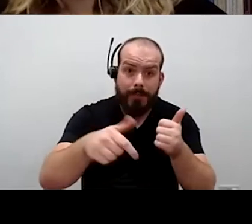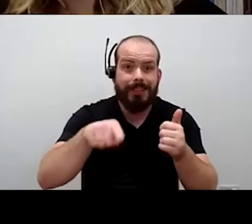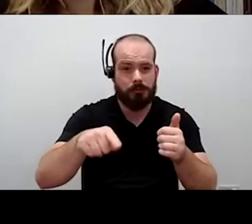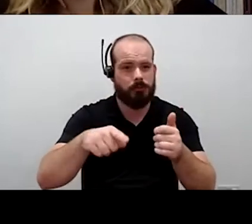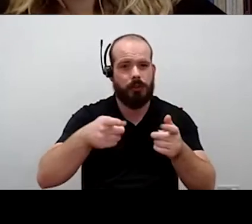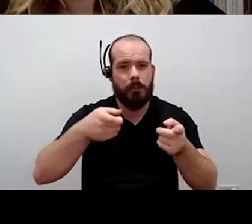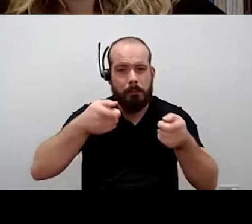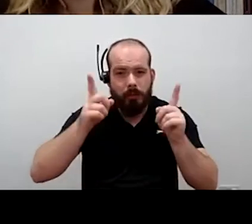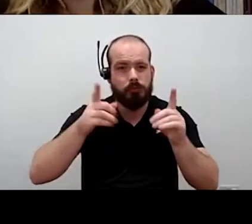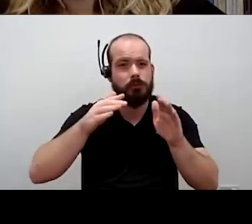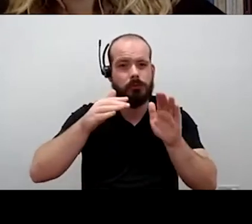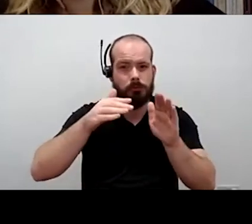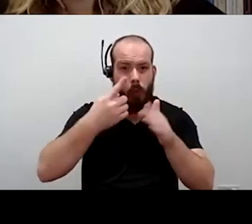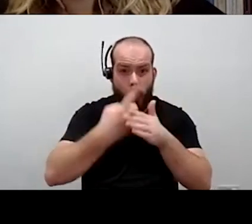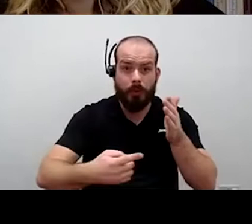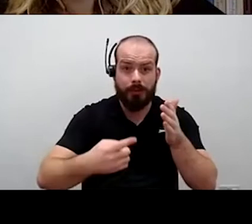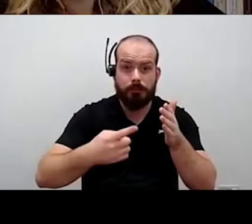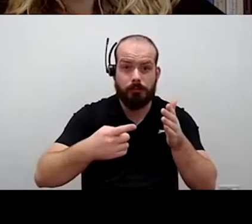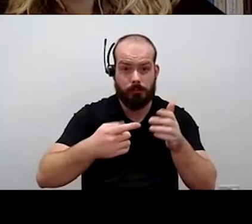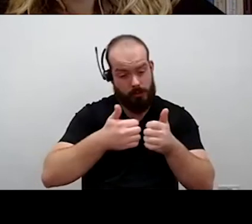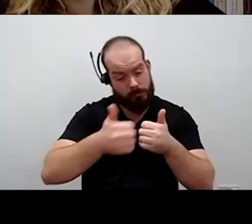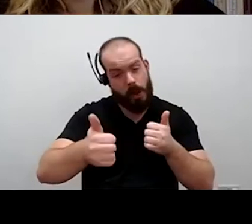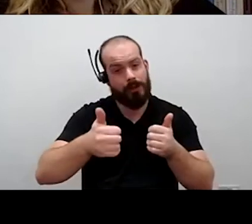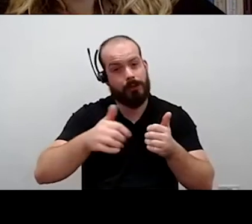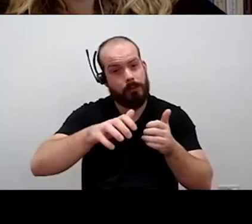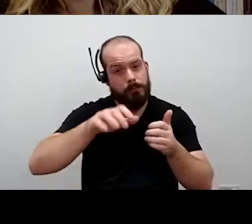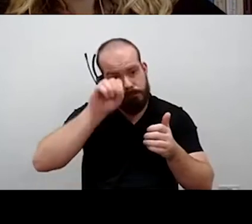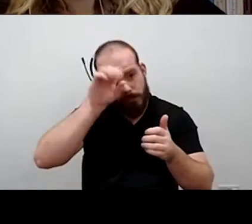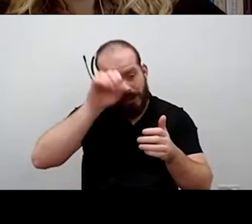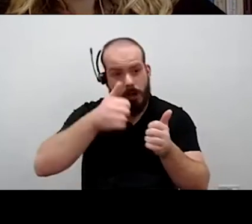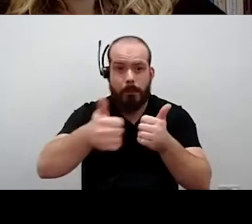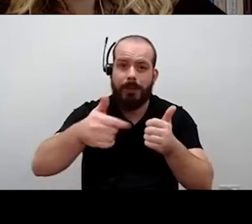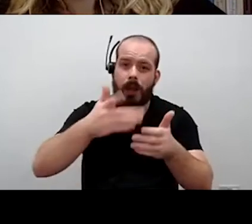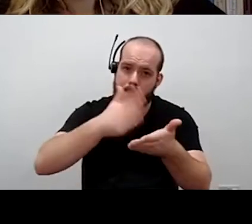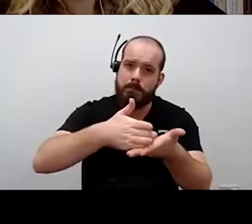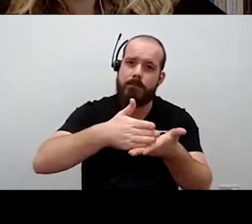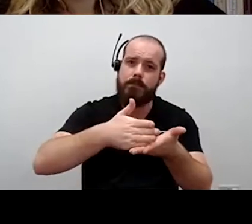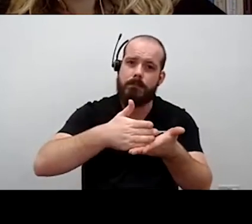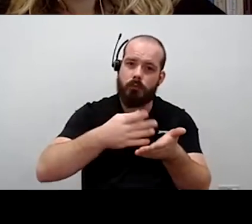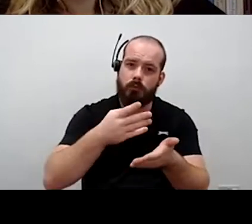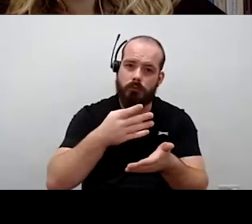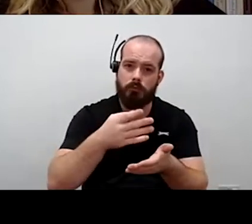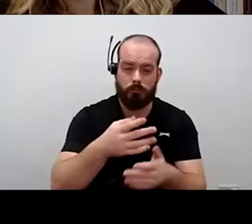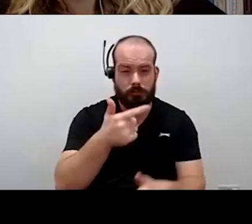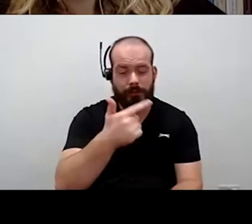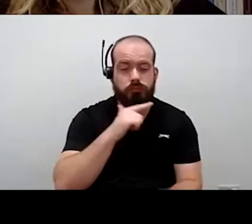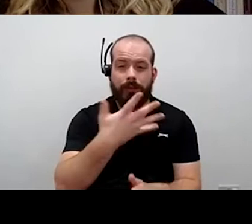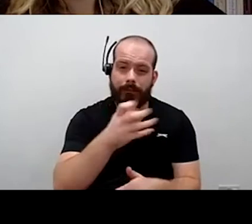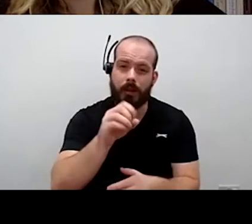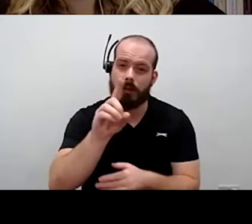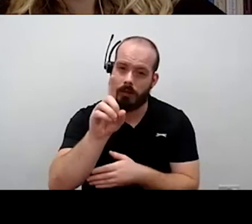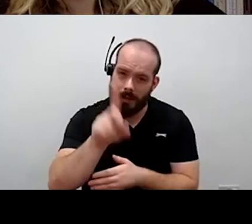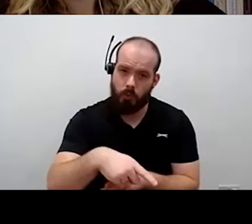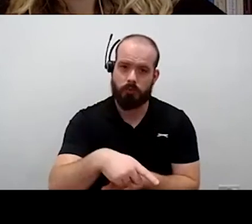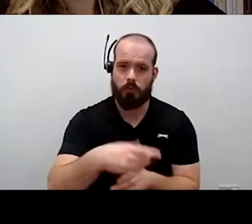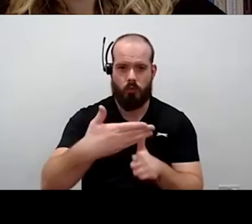mining companies, but just mining companies, 750,000 of jobs in coal mining. And if you look at it